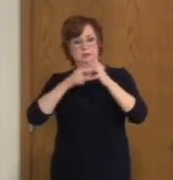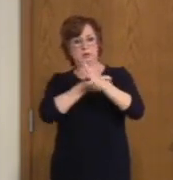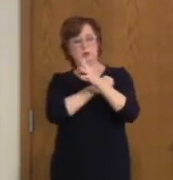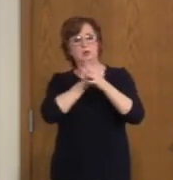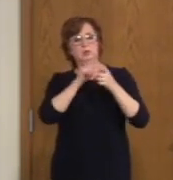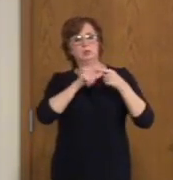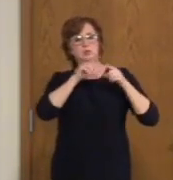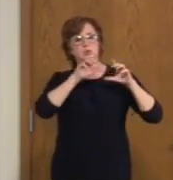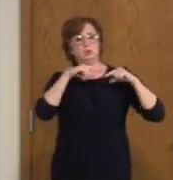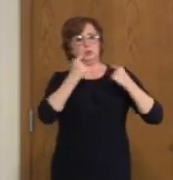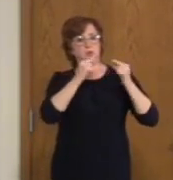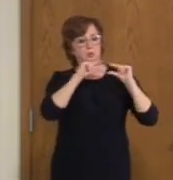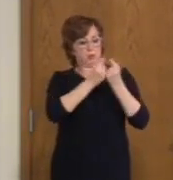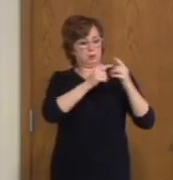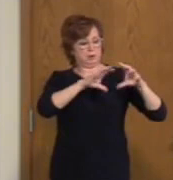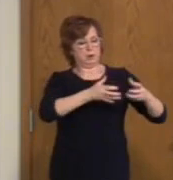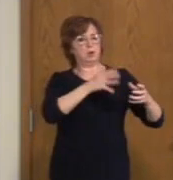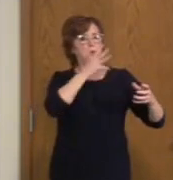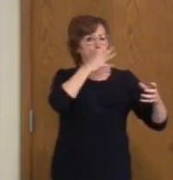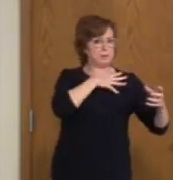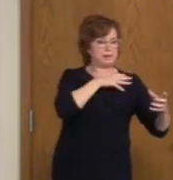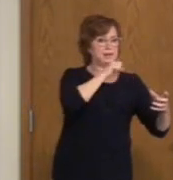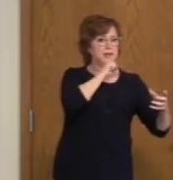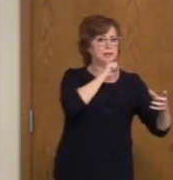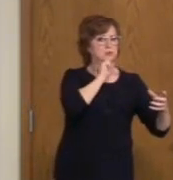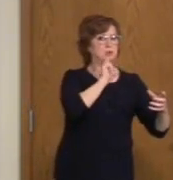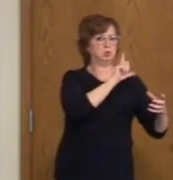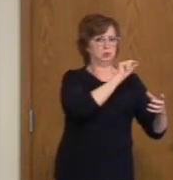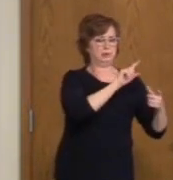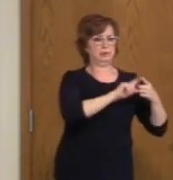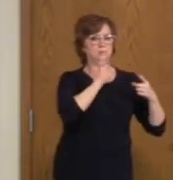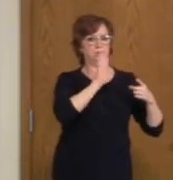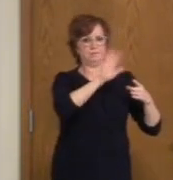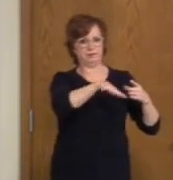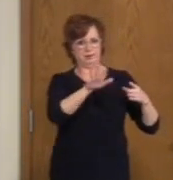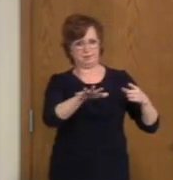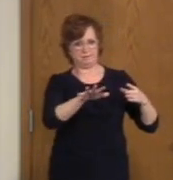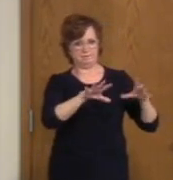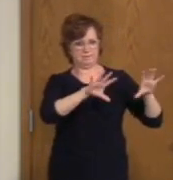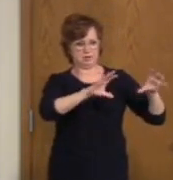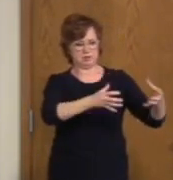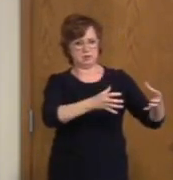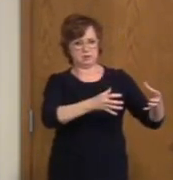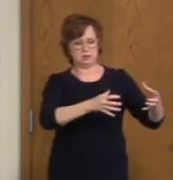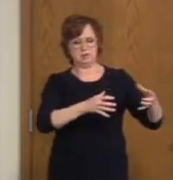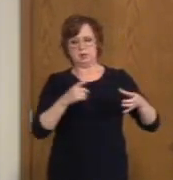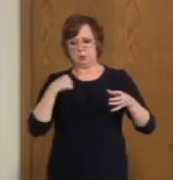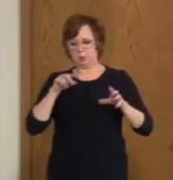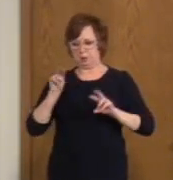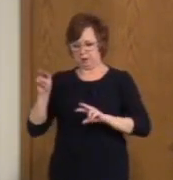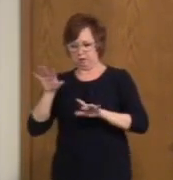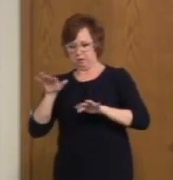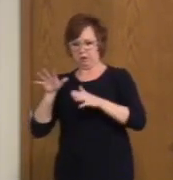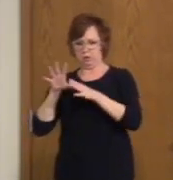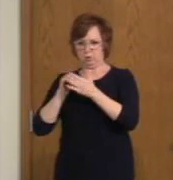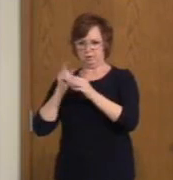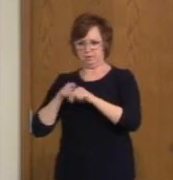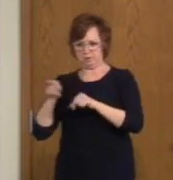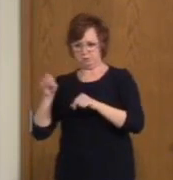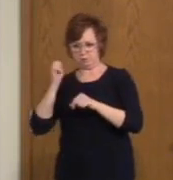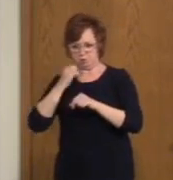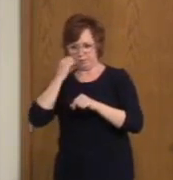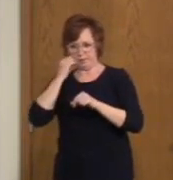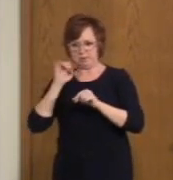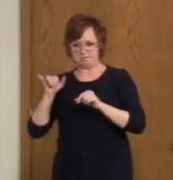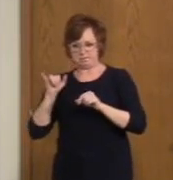While we are watching that closely, we have to recognize that we had a very successful program, a drive-through